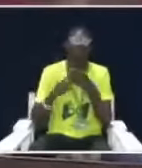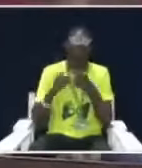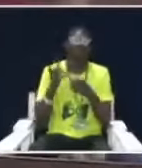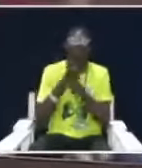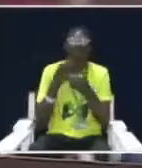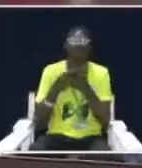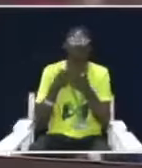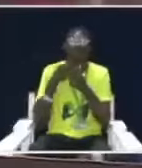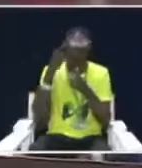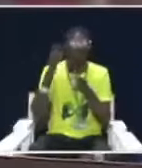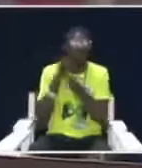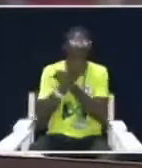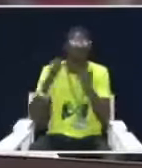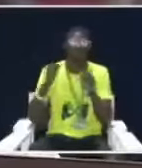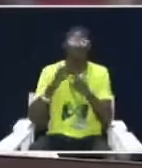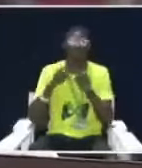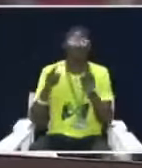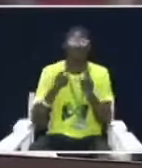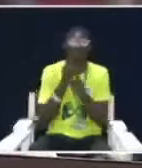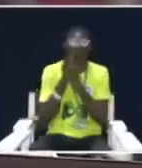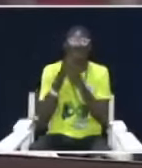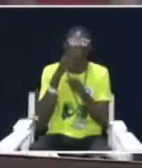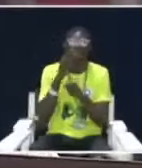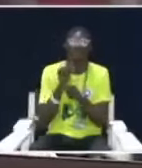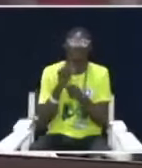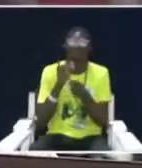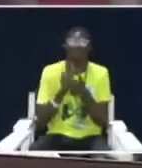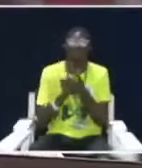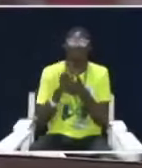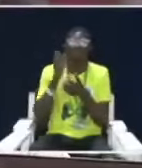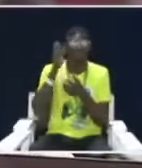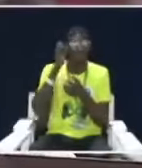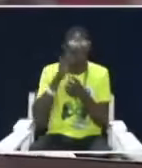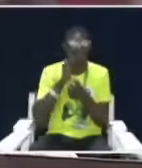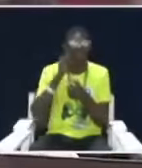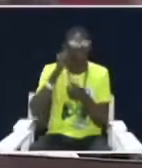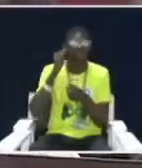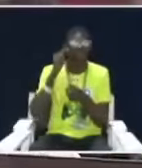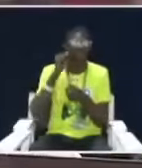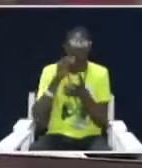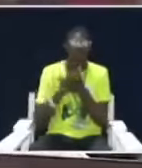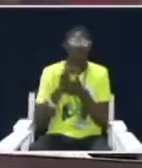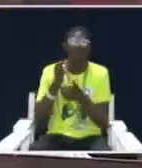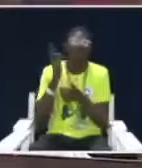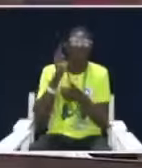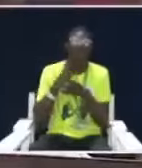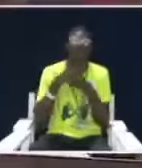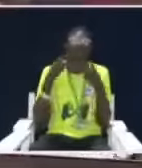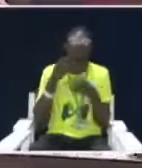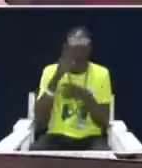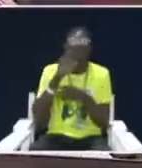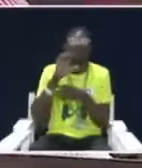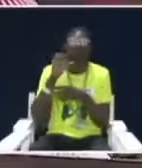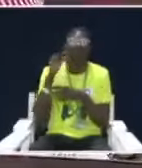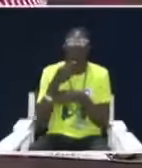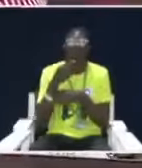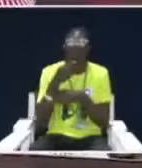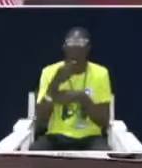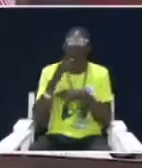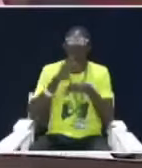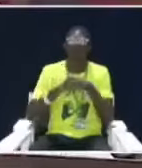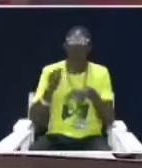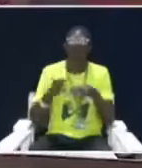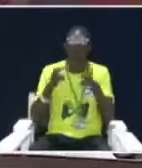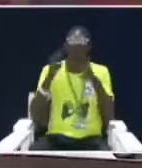ransom, and he promptly told them that he and his wife were pastors of RCCG on the